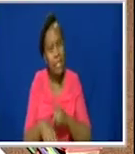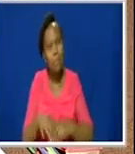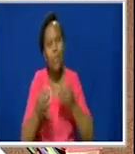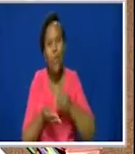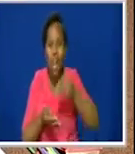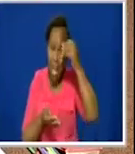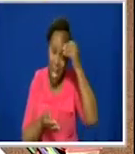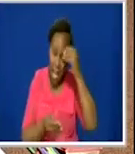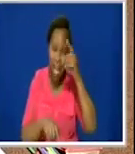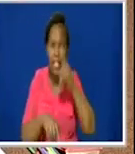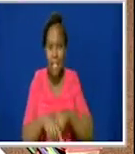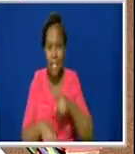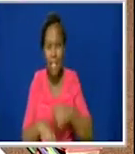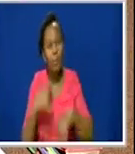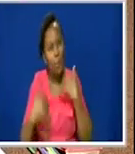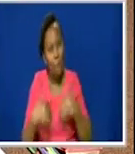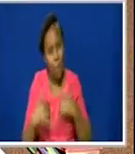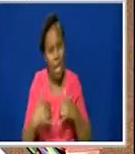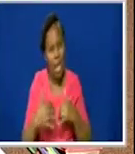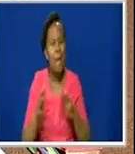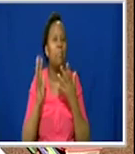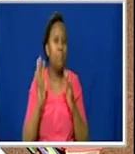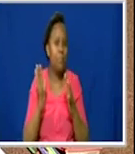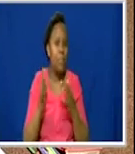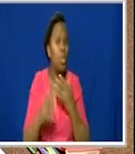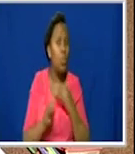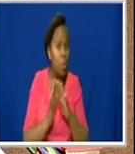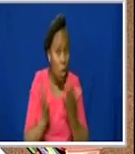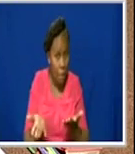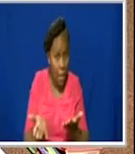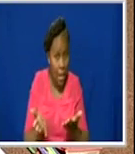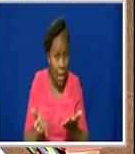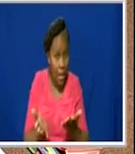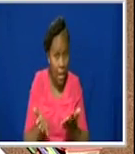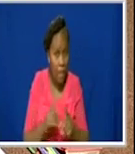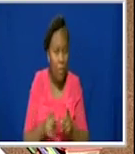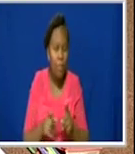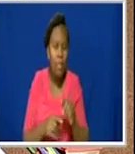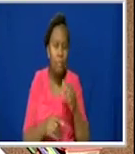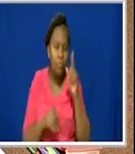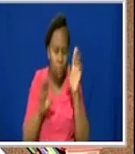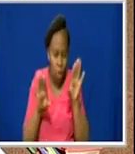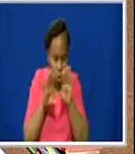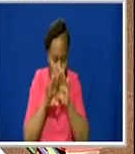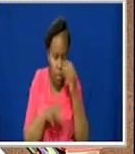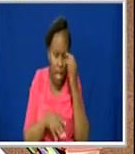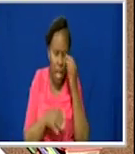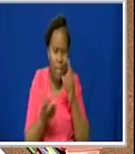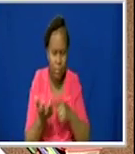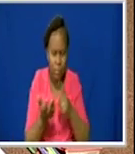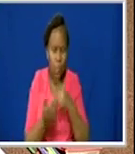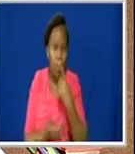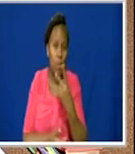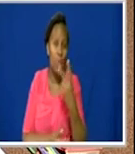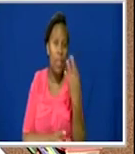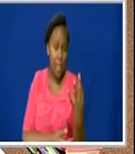learn. It's time to play. Yay! You want to open the box? Yes. But first, close your eyes and count. 1, 2, 3. Then you